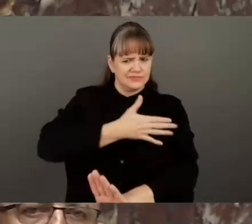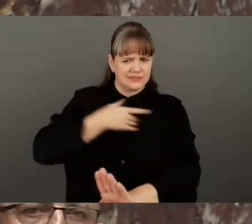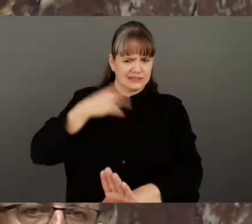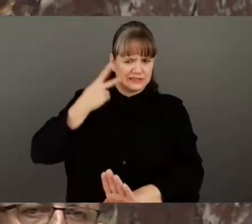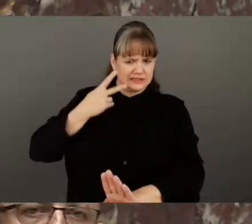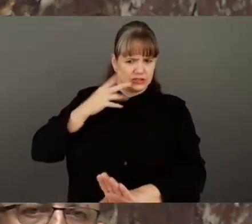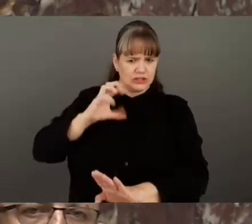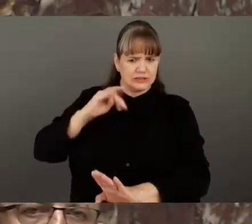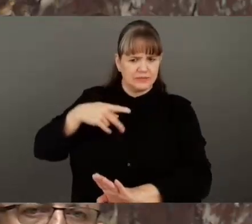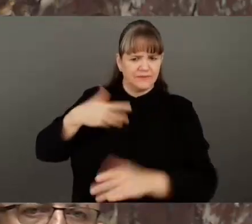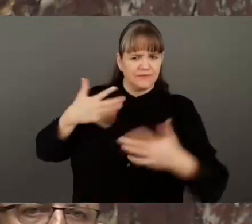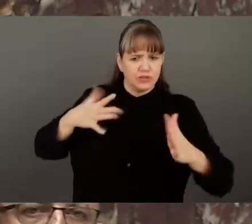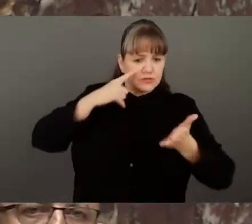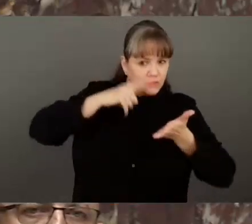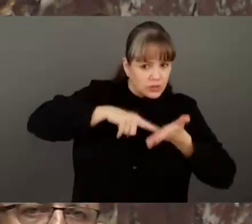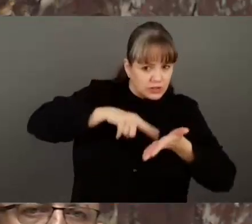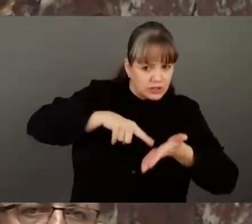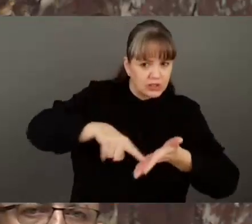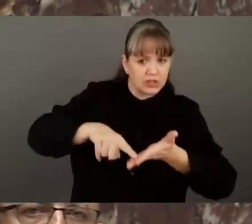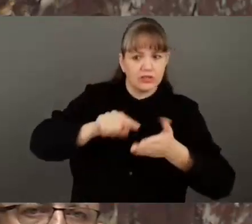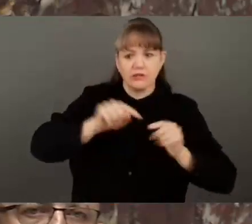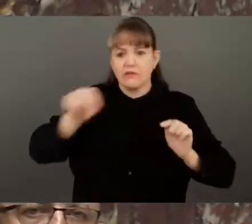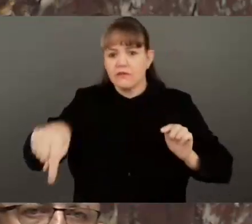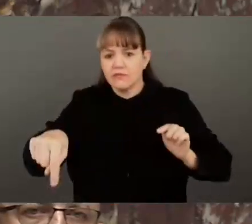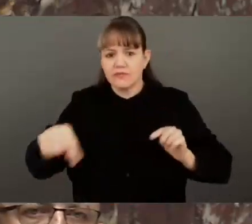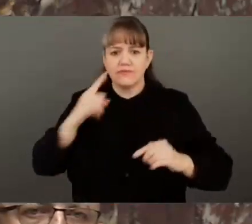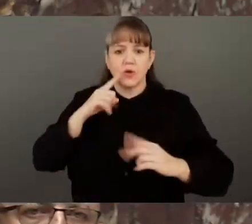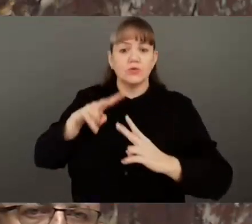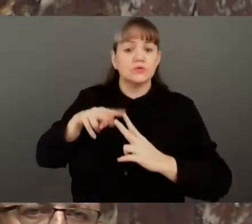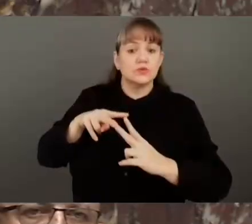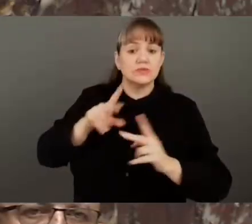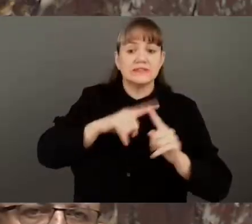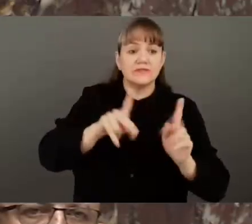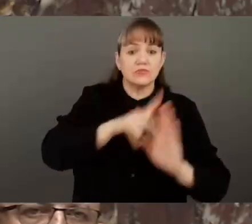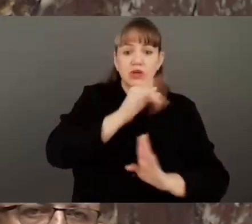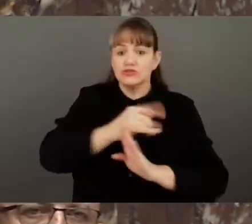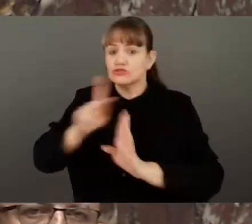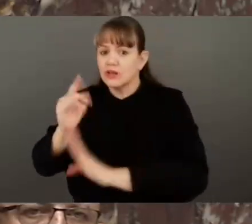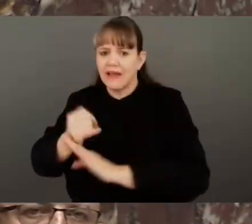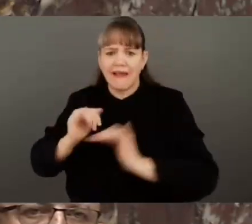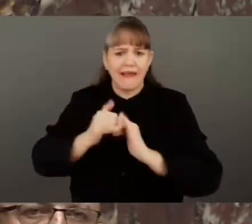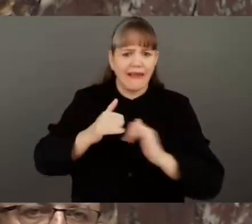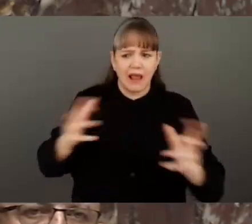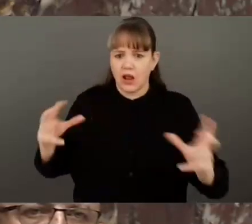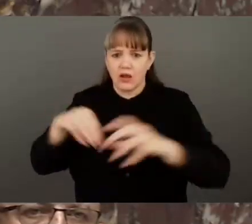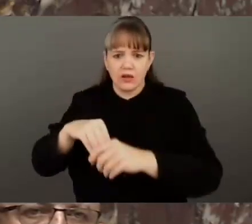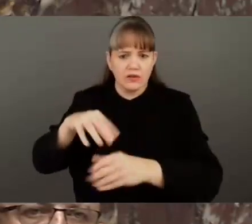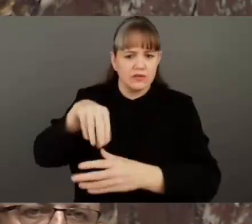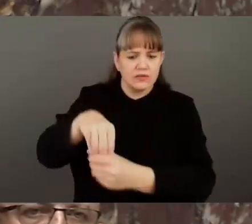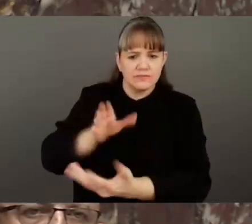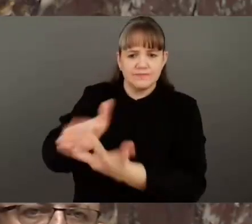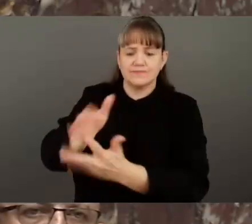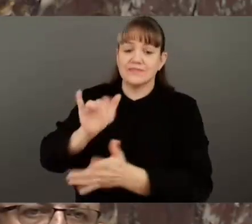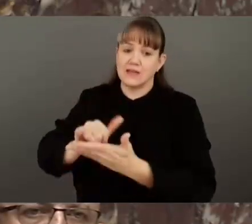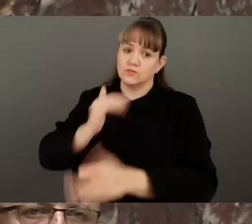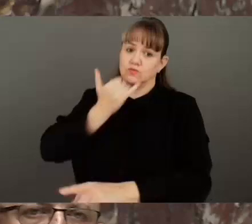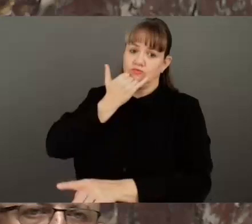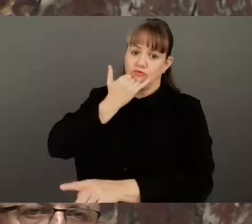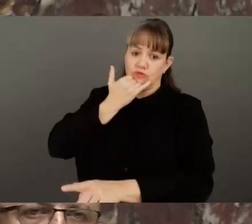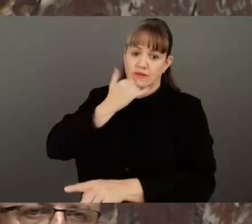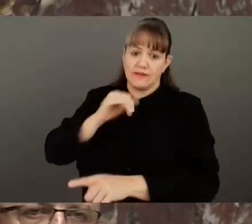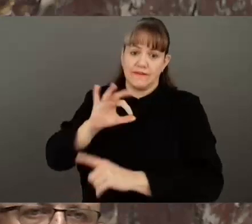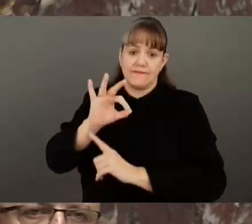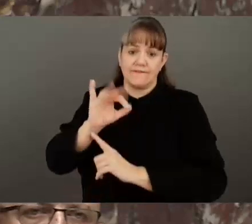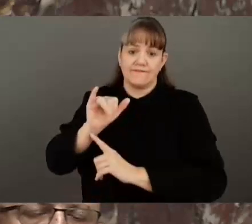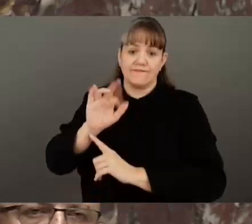in Wet'suwet'en territory. The RCMP have admitted that this unit overstepped its authority, Mr. Speaker,